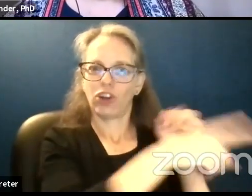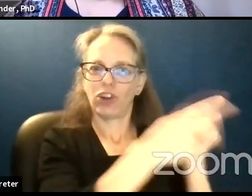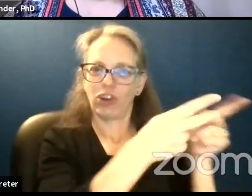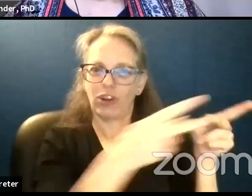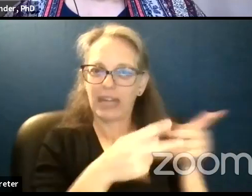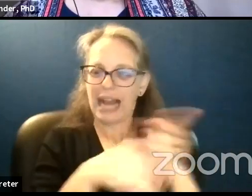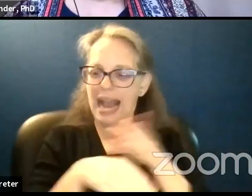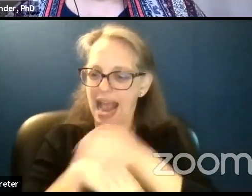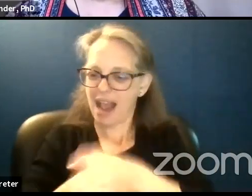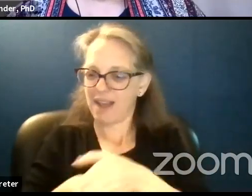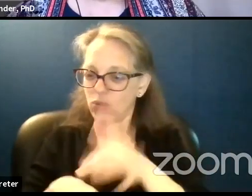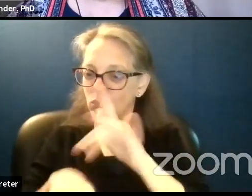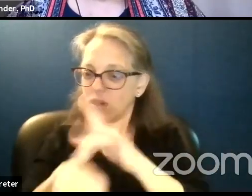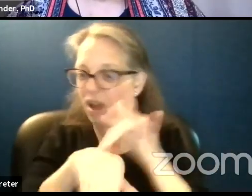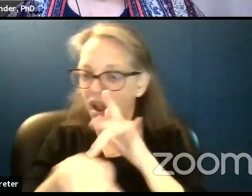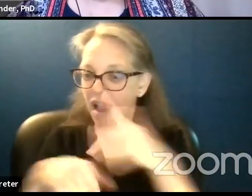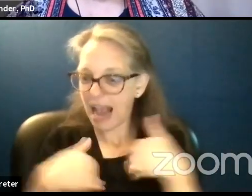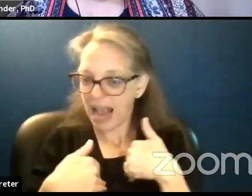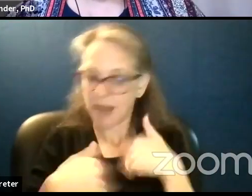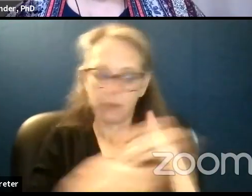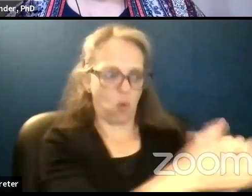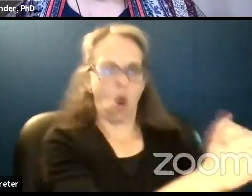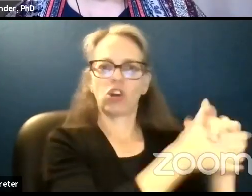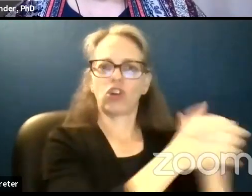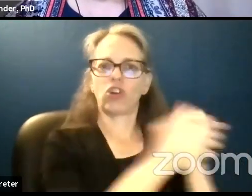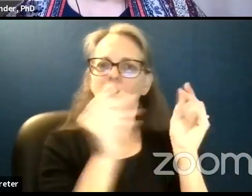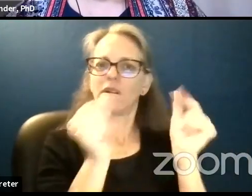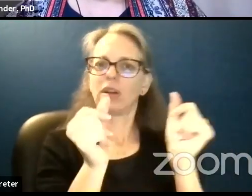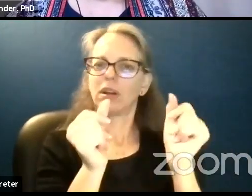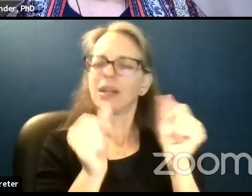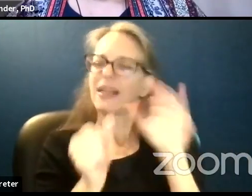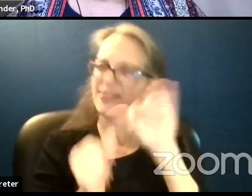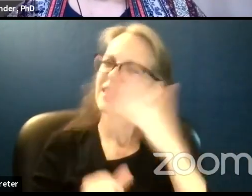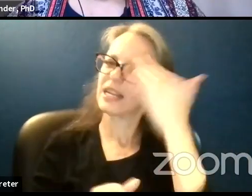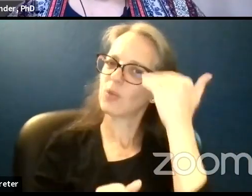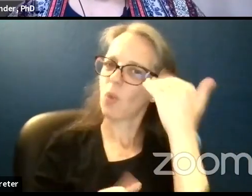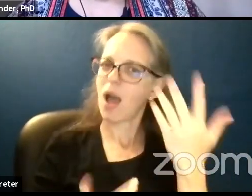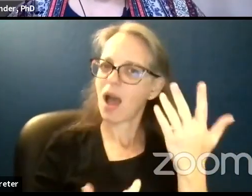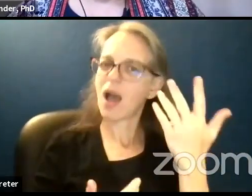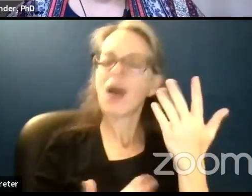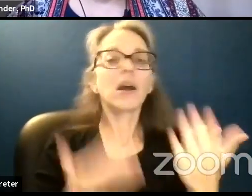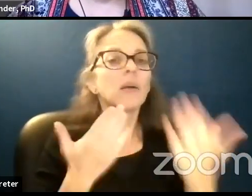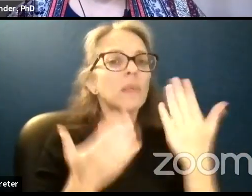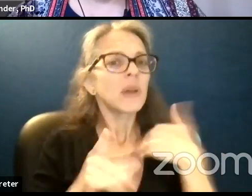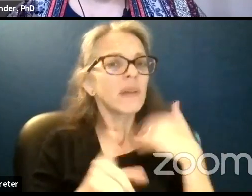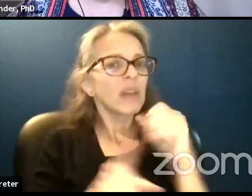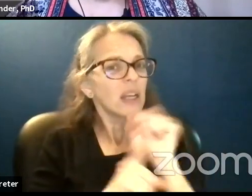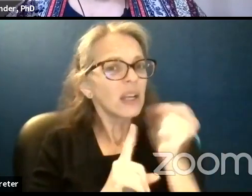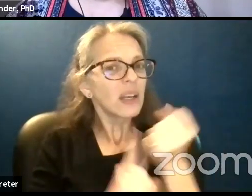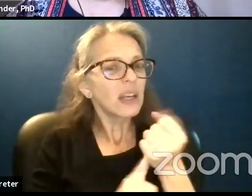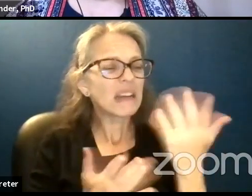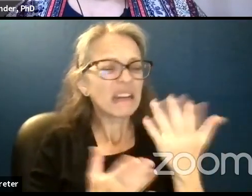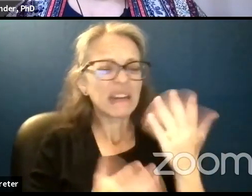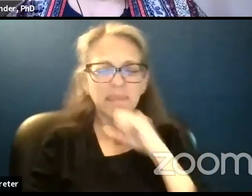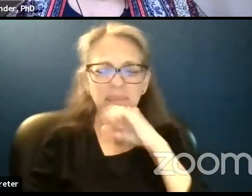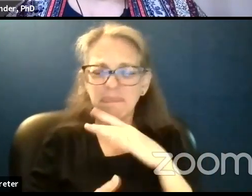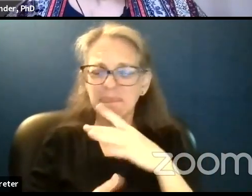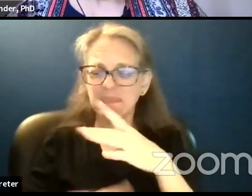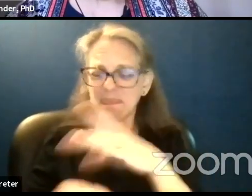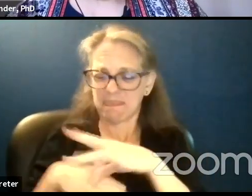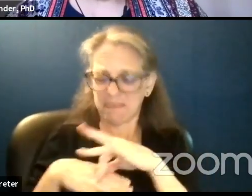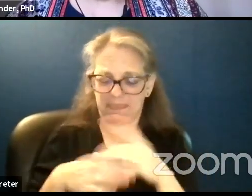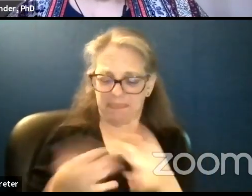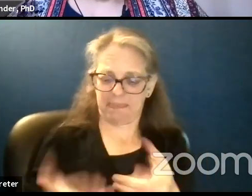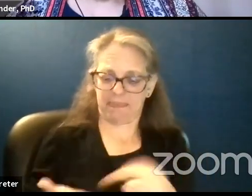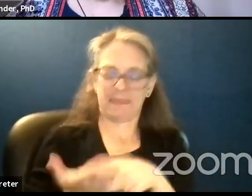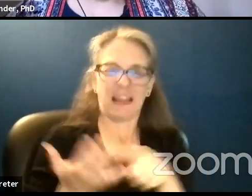And this is exactly why, because that situation where you maybe have something nasty from an animal on your